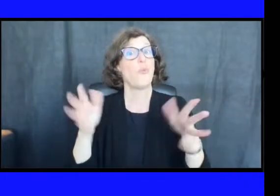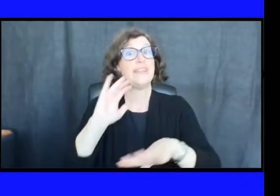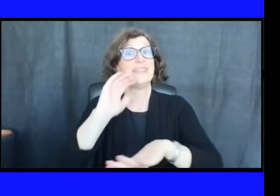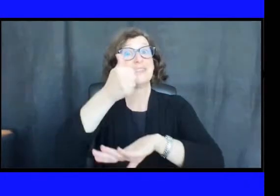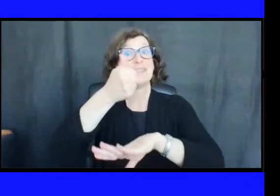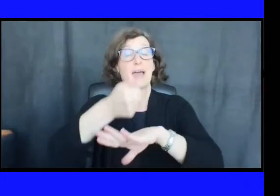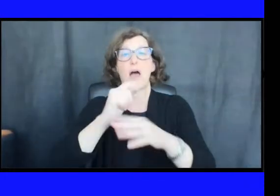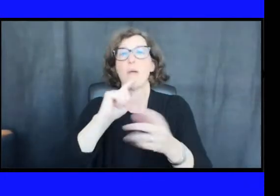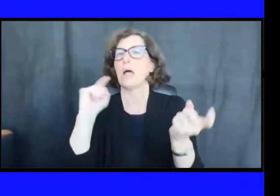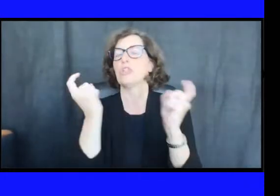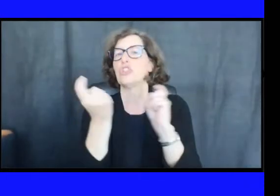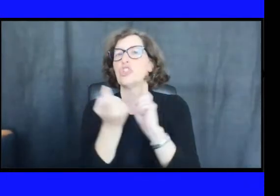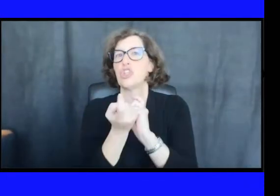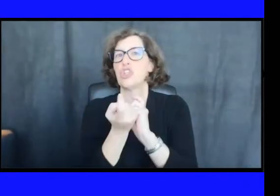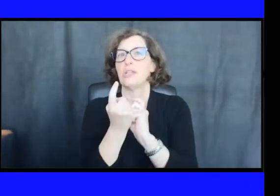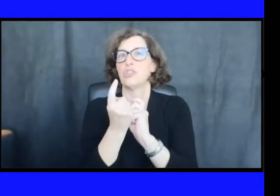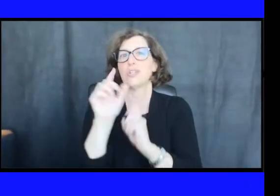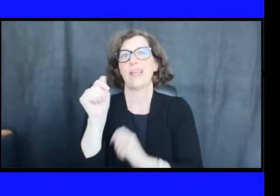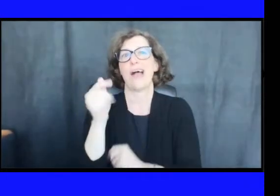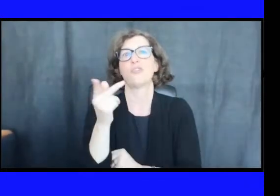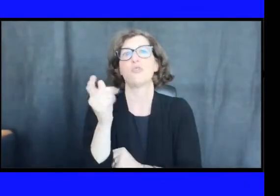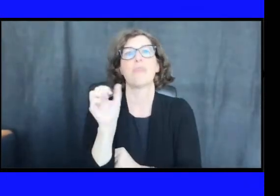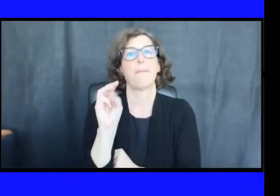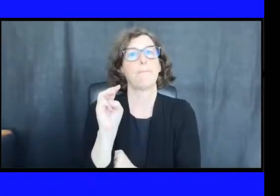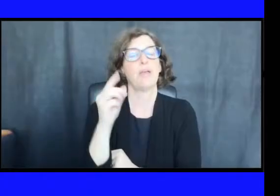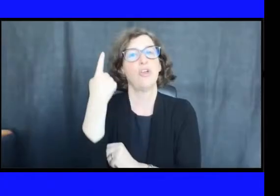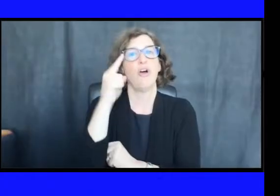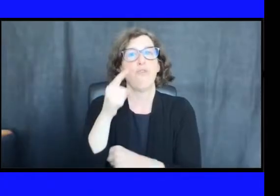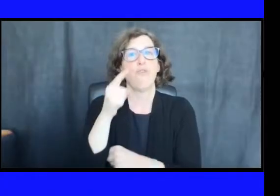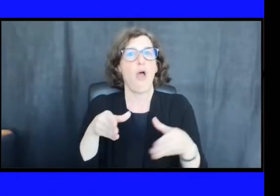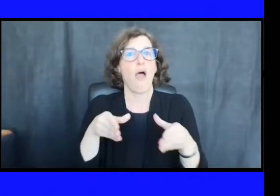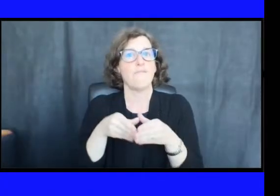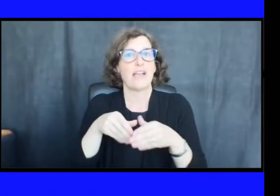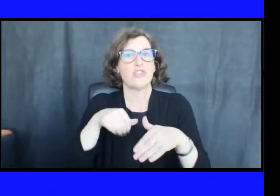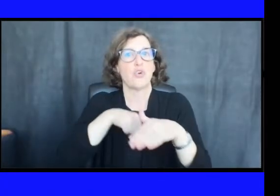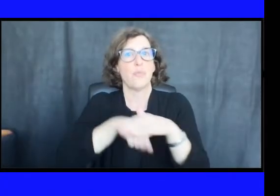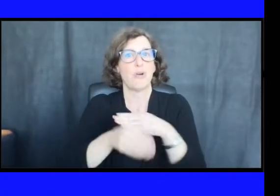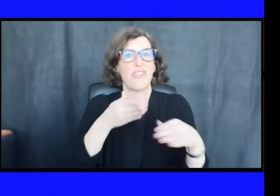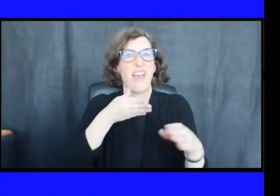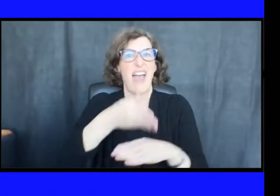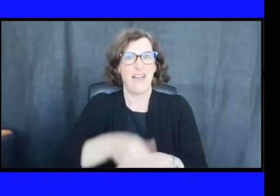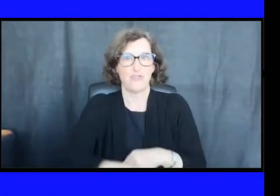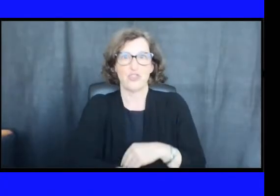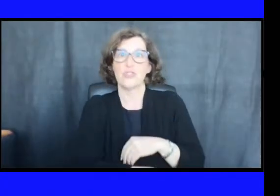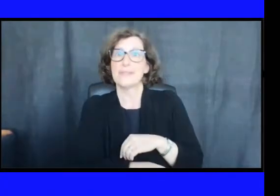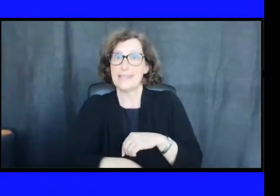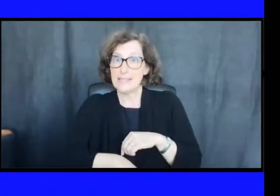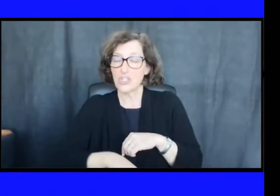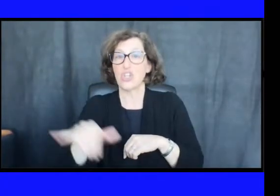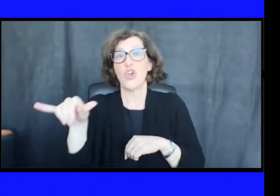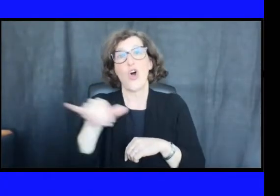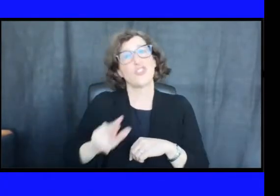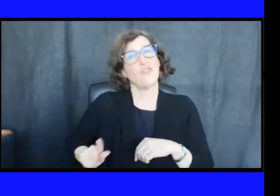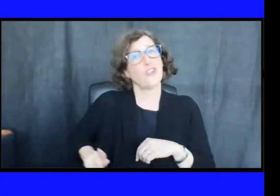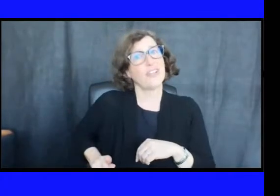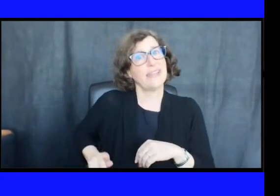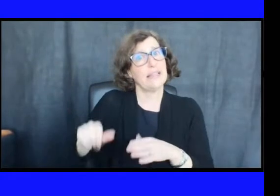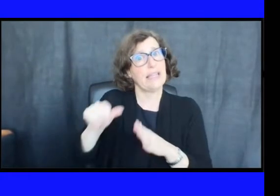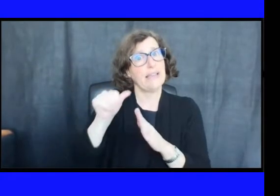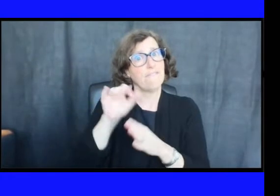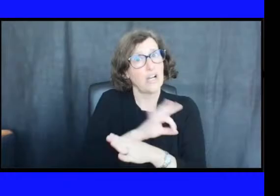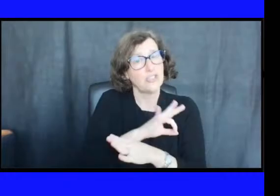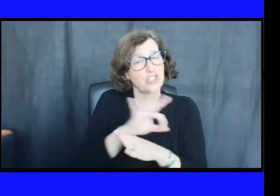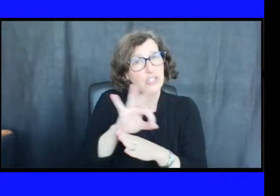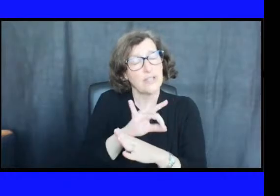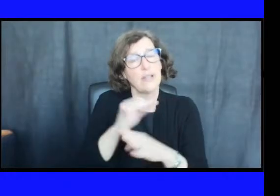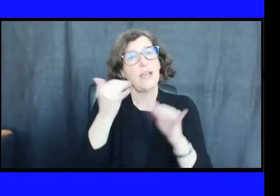find out how we can best eliminate race in our pulmonary function test assessments. So that's future work that will be done. Next slide,